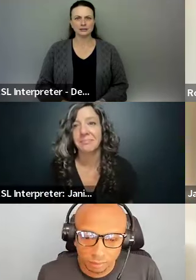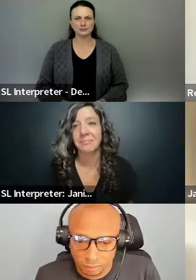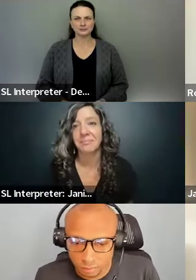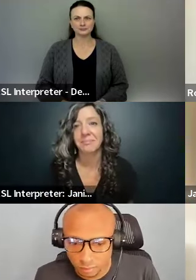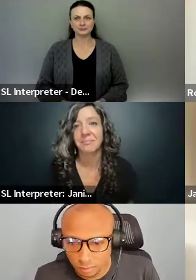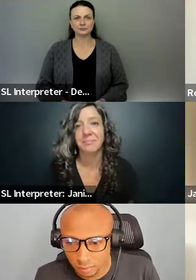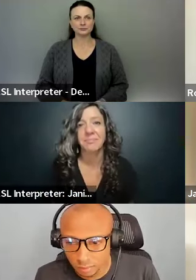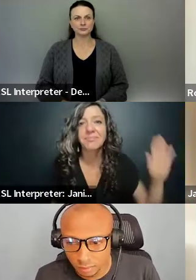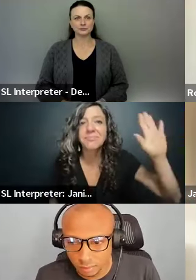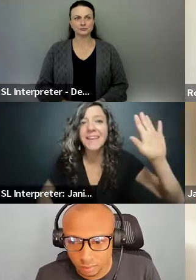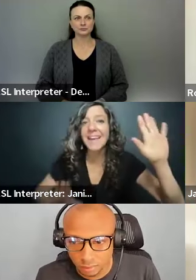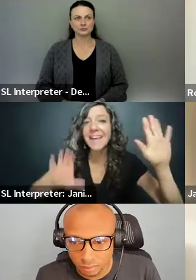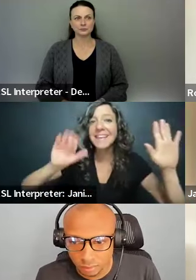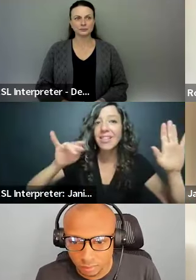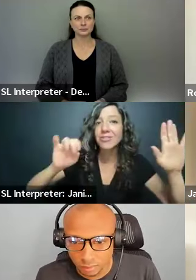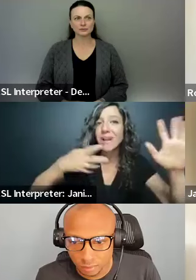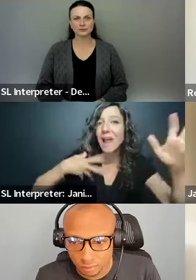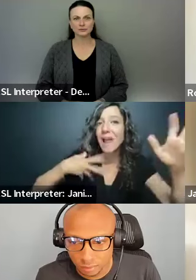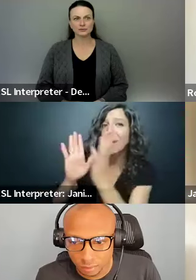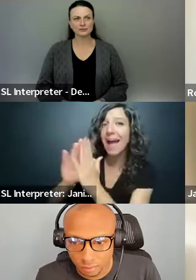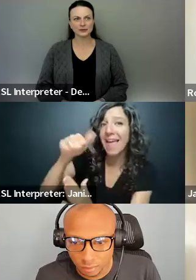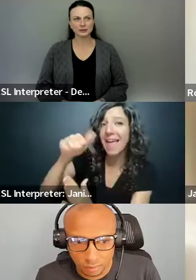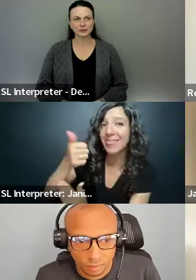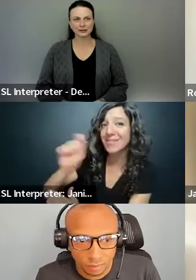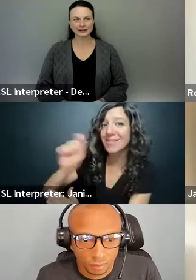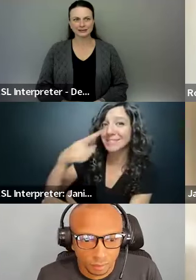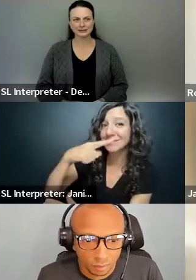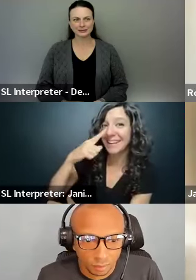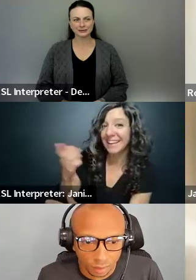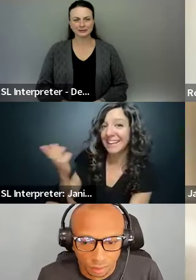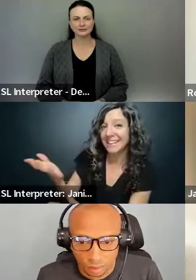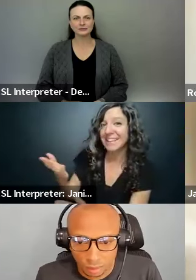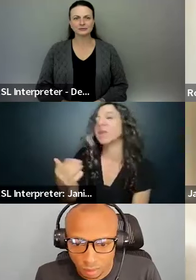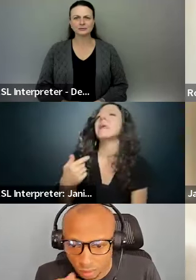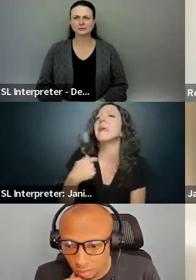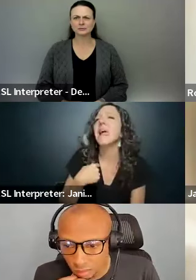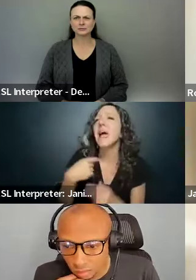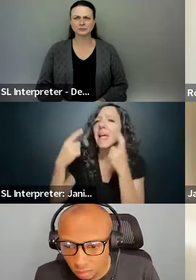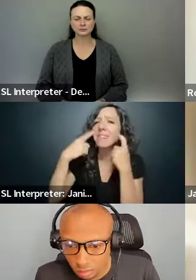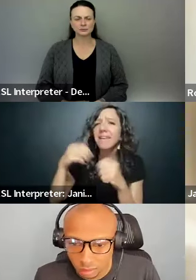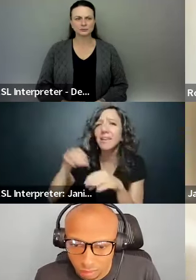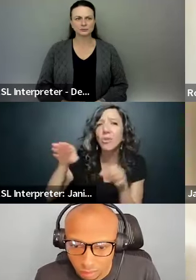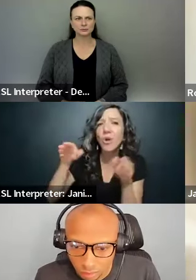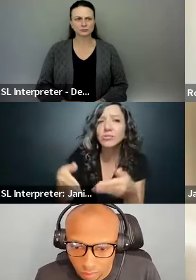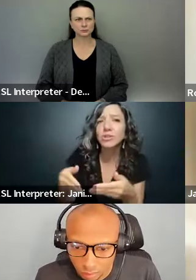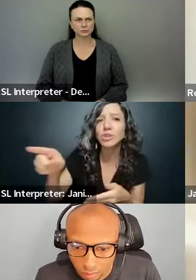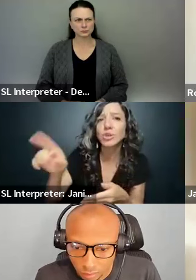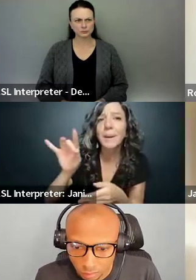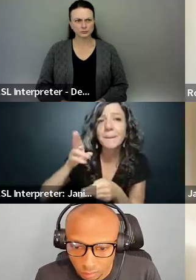And awesome. Follow-up question. So I think you were, in your introduction, you did say, so